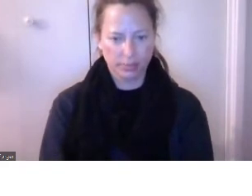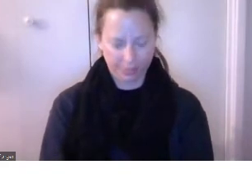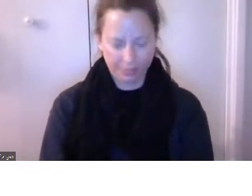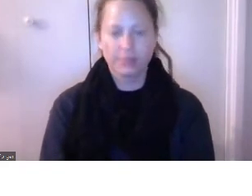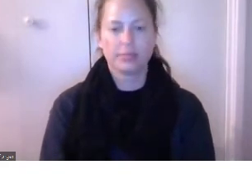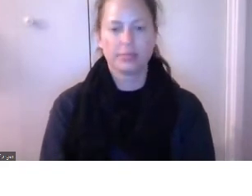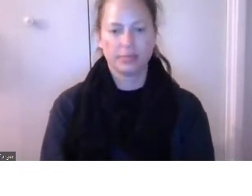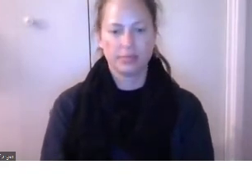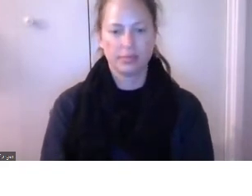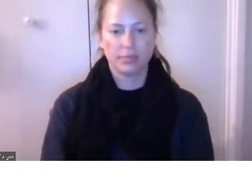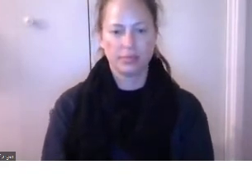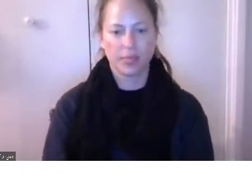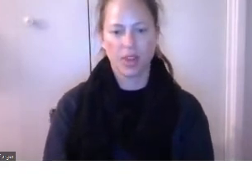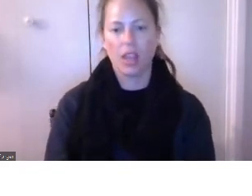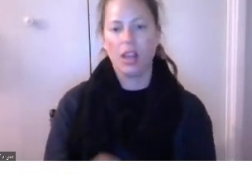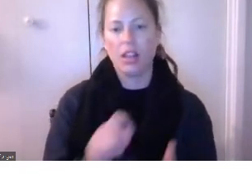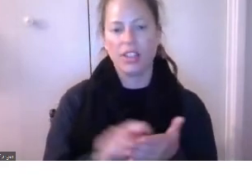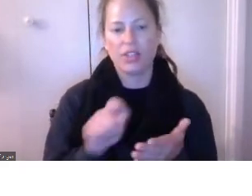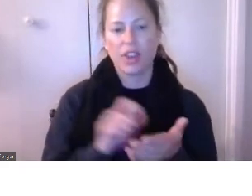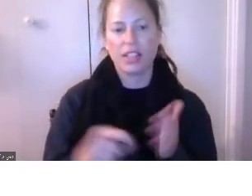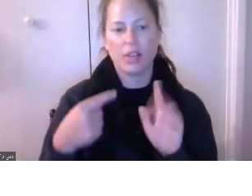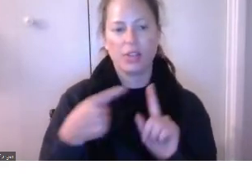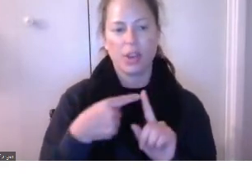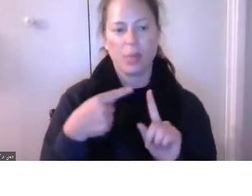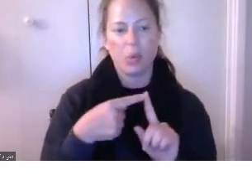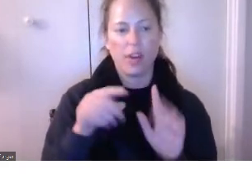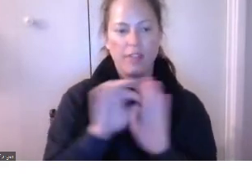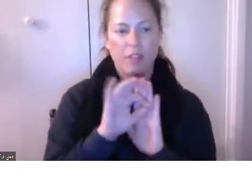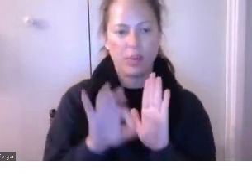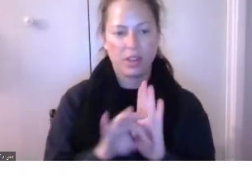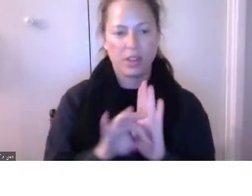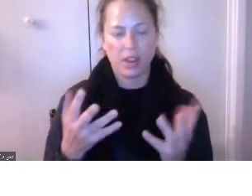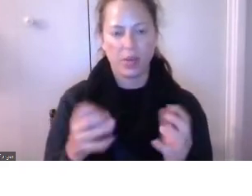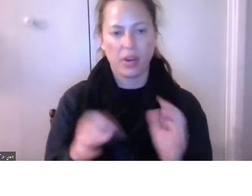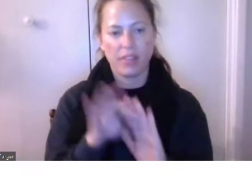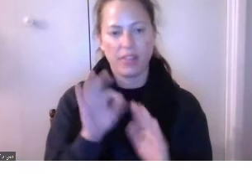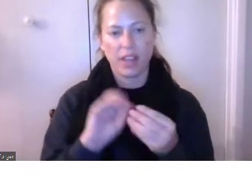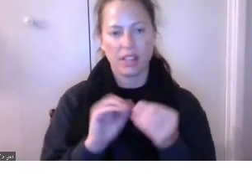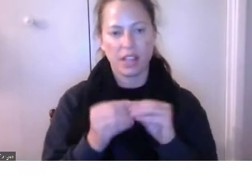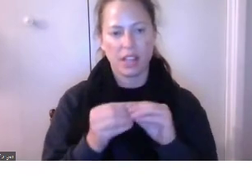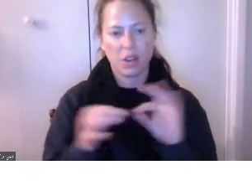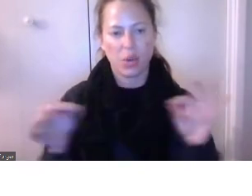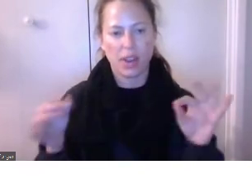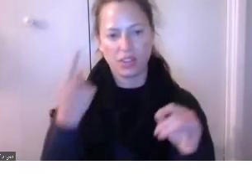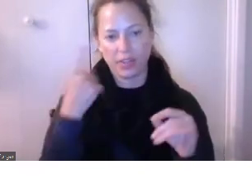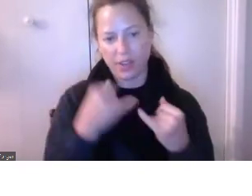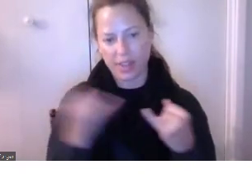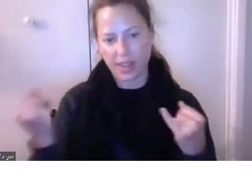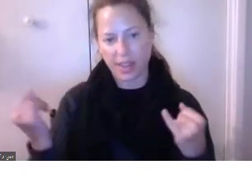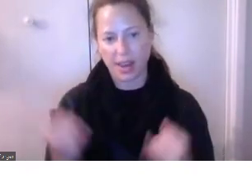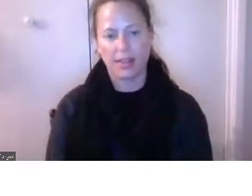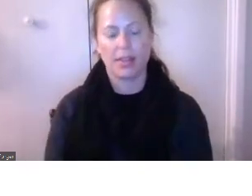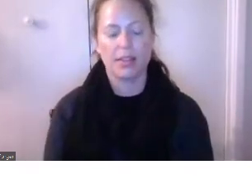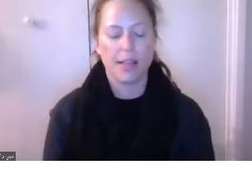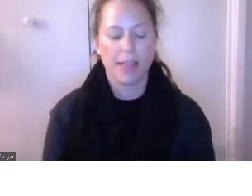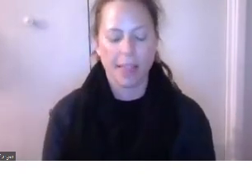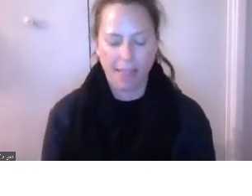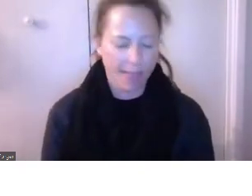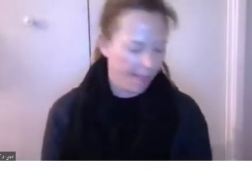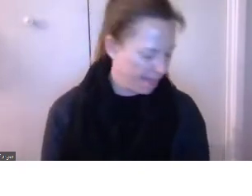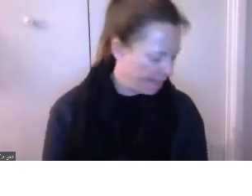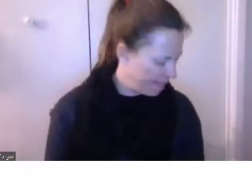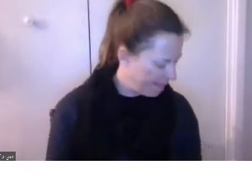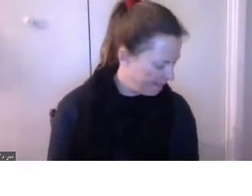So let me write down the point slope formula because I'm trying to find the equation of the line. y minus y1 equals